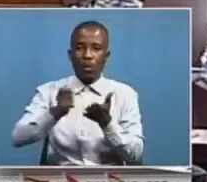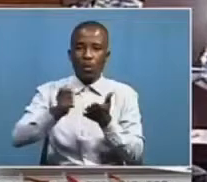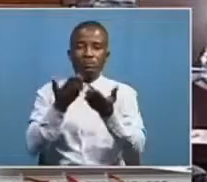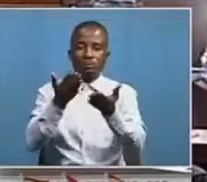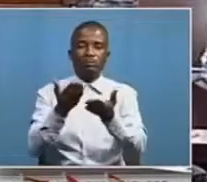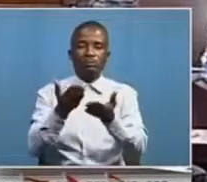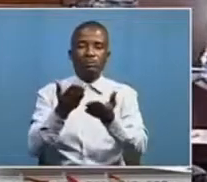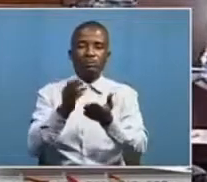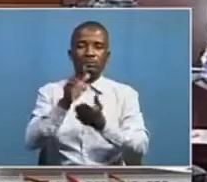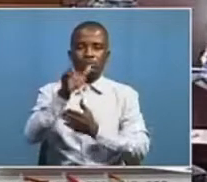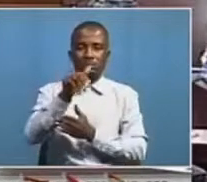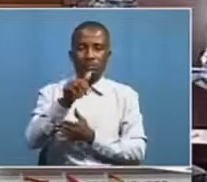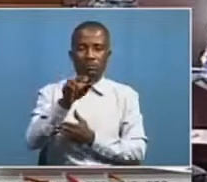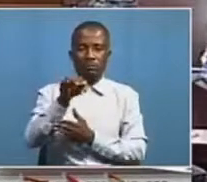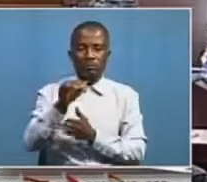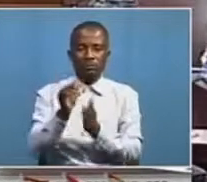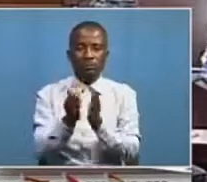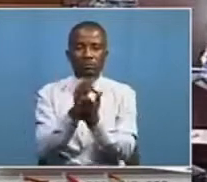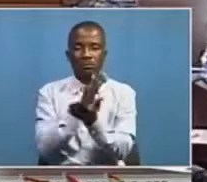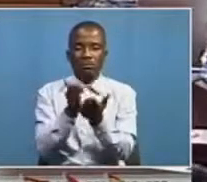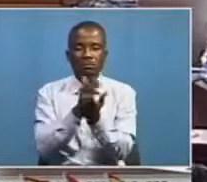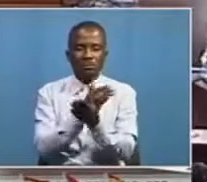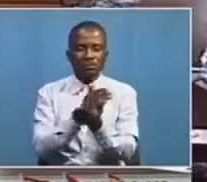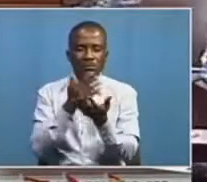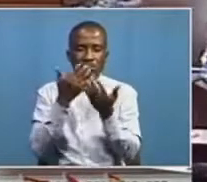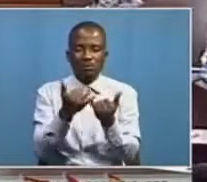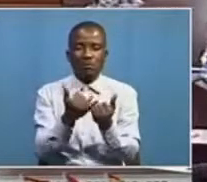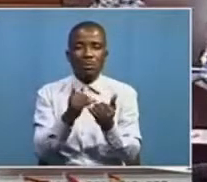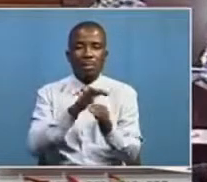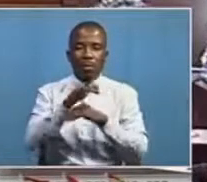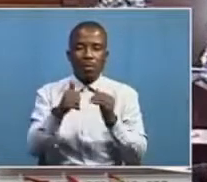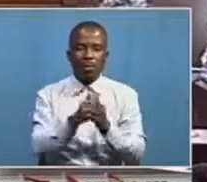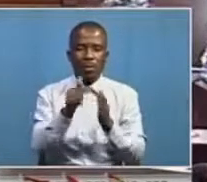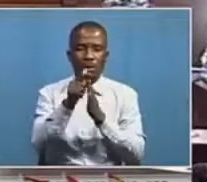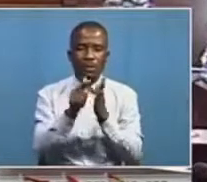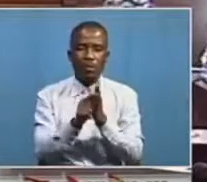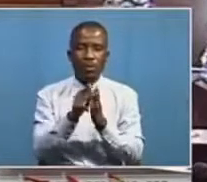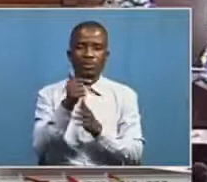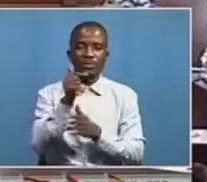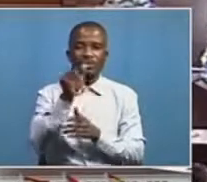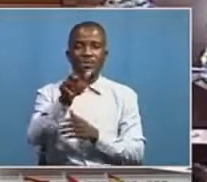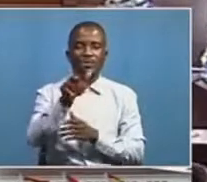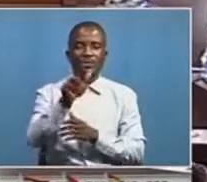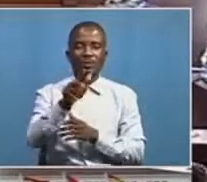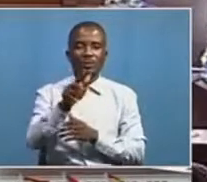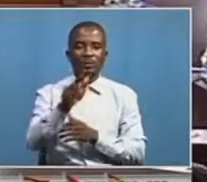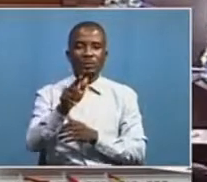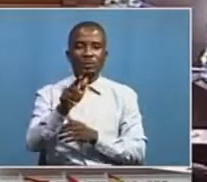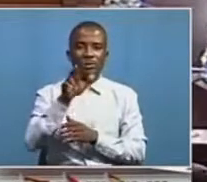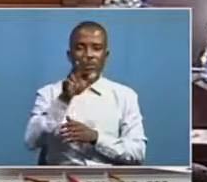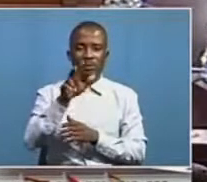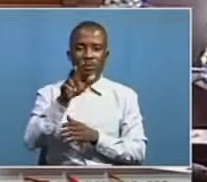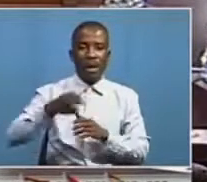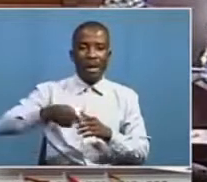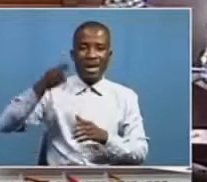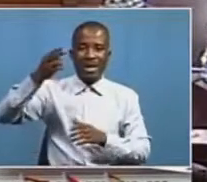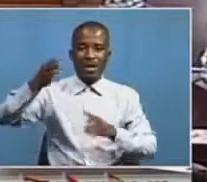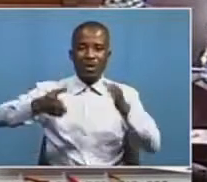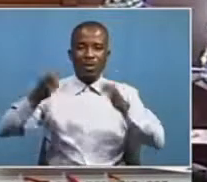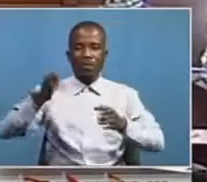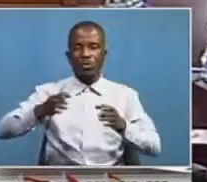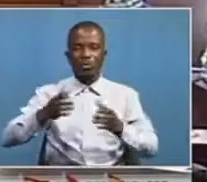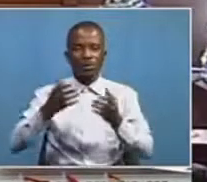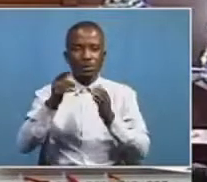petition stands unchallenged on record by virtue of order 23 rules 1 and 3 of the High Court Civil Procedure